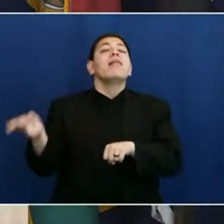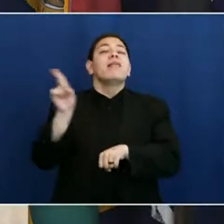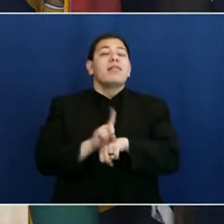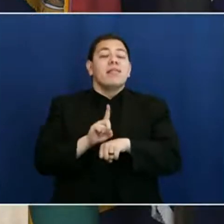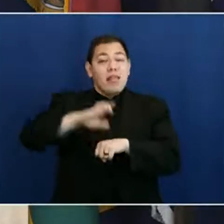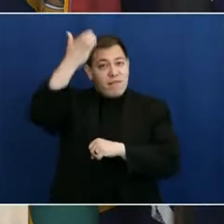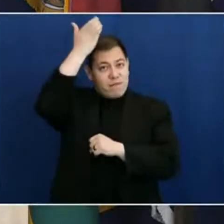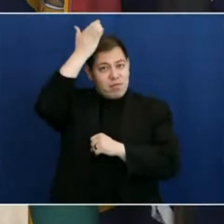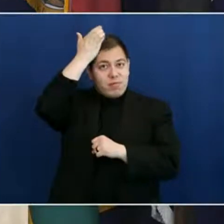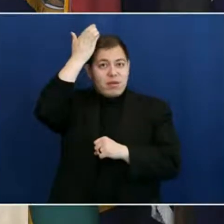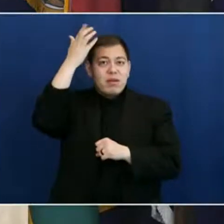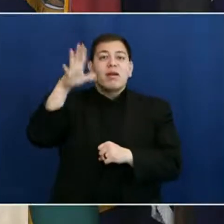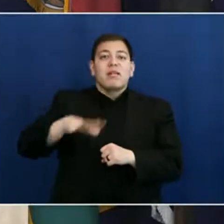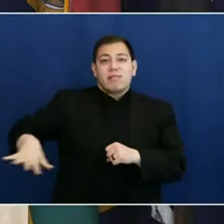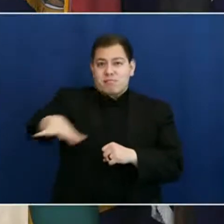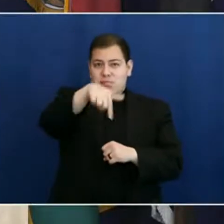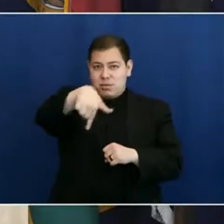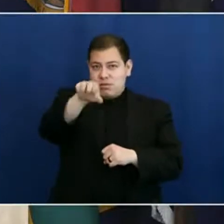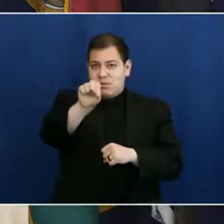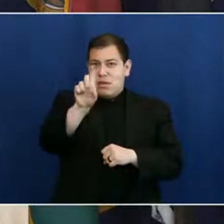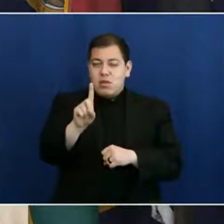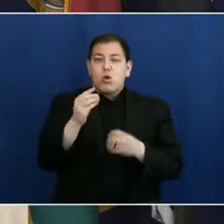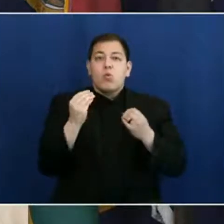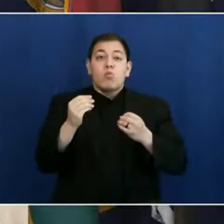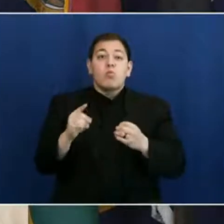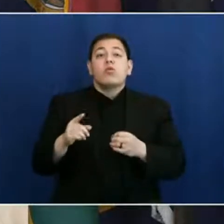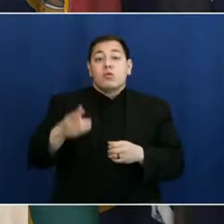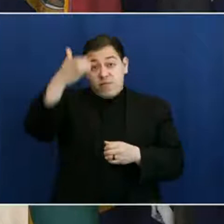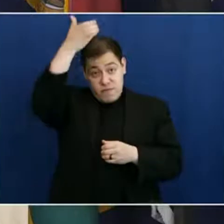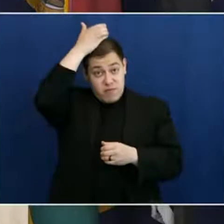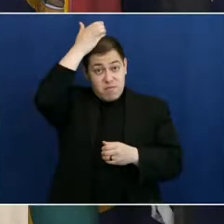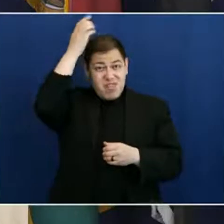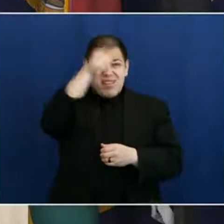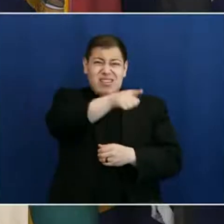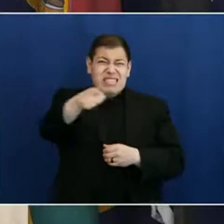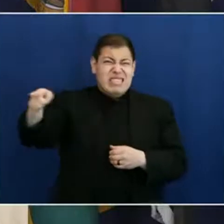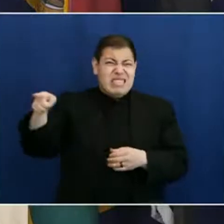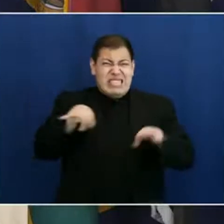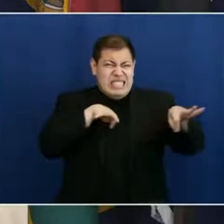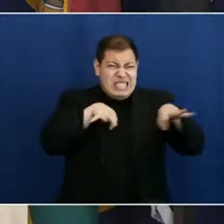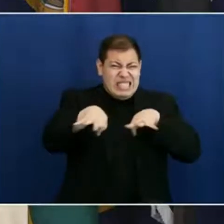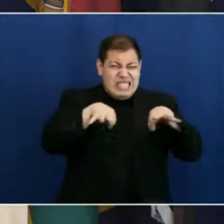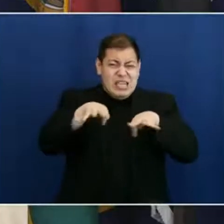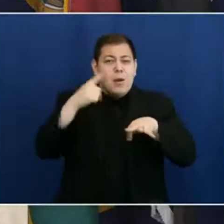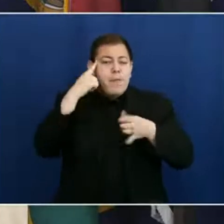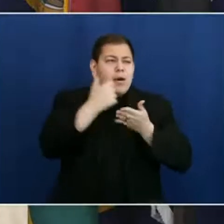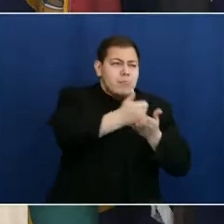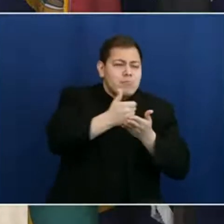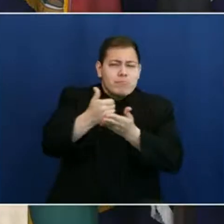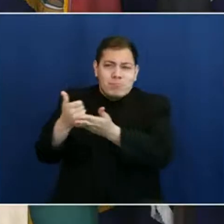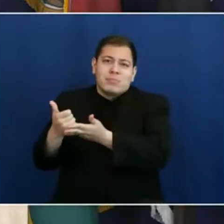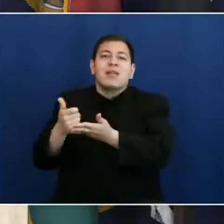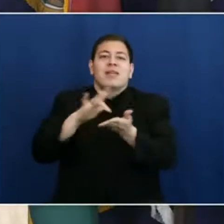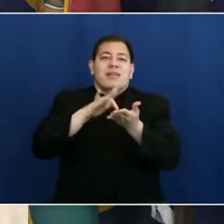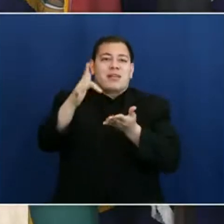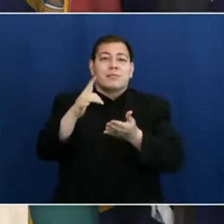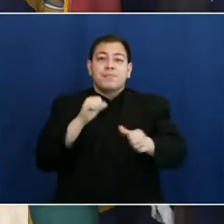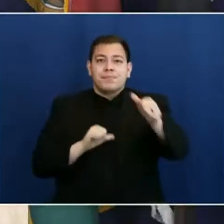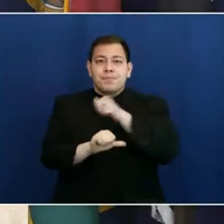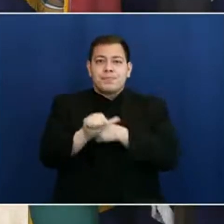a todas las enfermeras del Condado de San Diego por todo su trabajo que han hecho para mantener a sus comunidades seguras. Gracias.